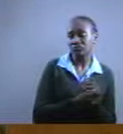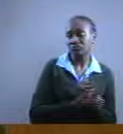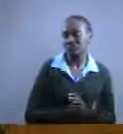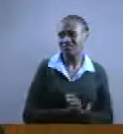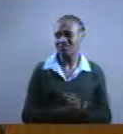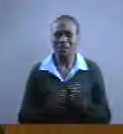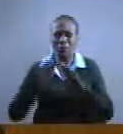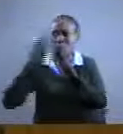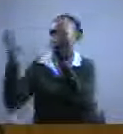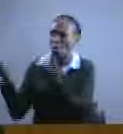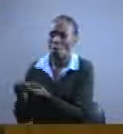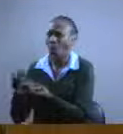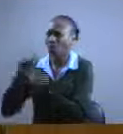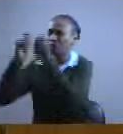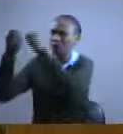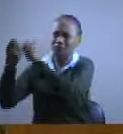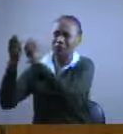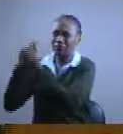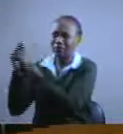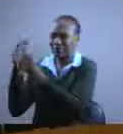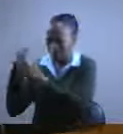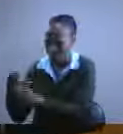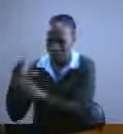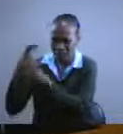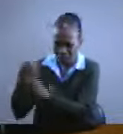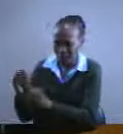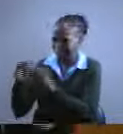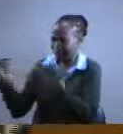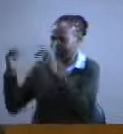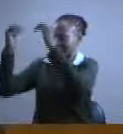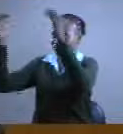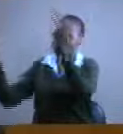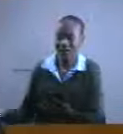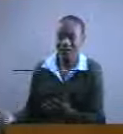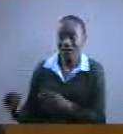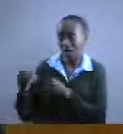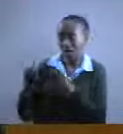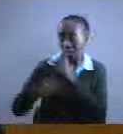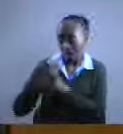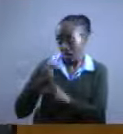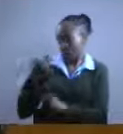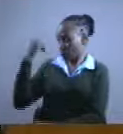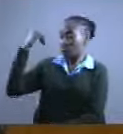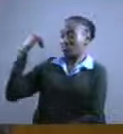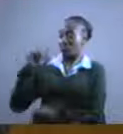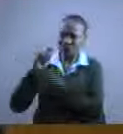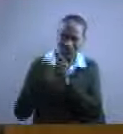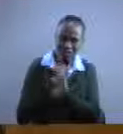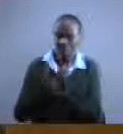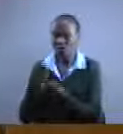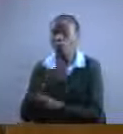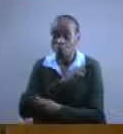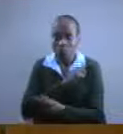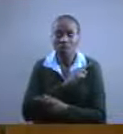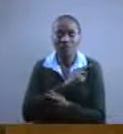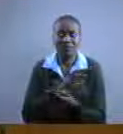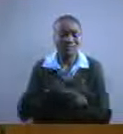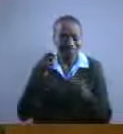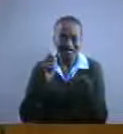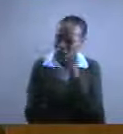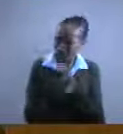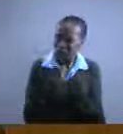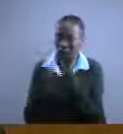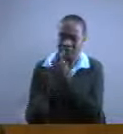growth forecasts and forecasts for different regions in the last couple of years every few months because conditions have changed. It's got nothing to do